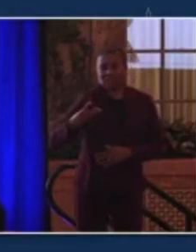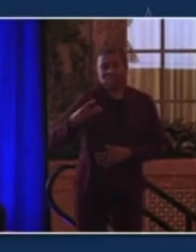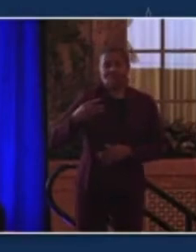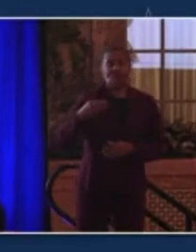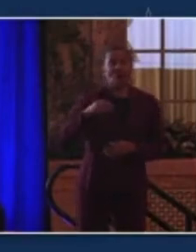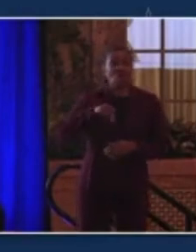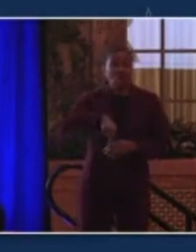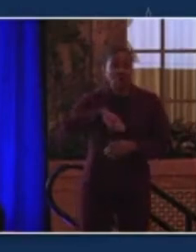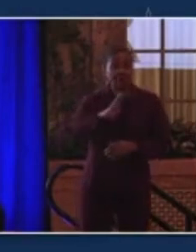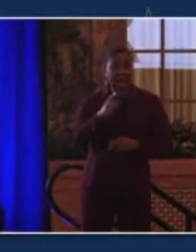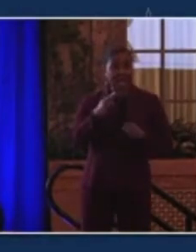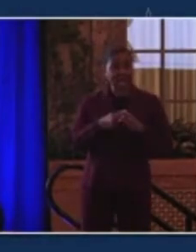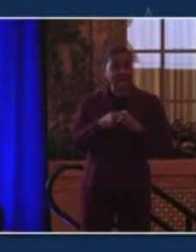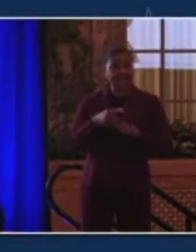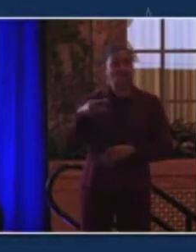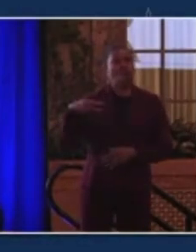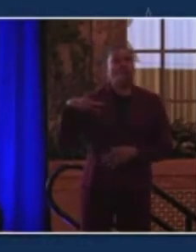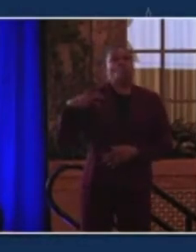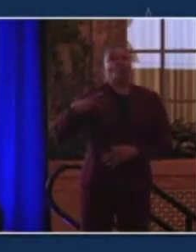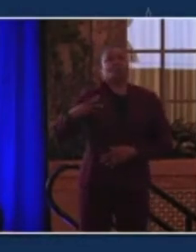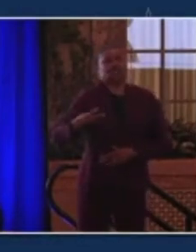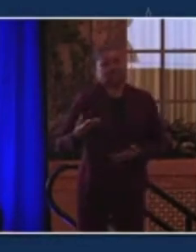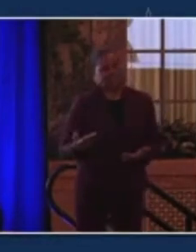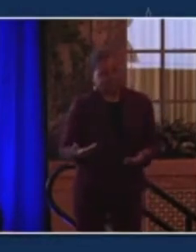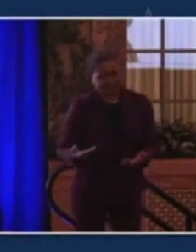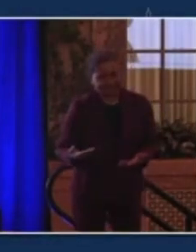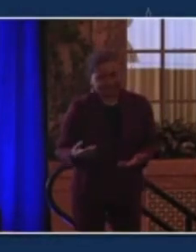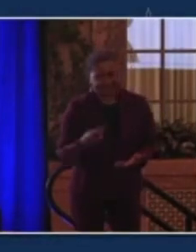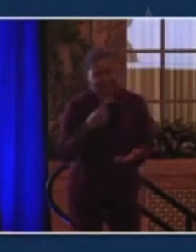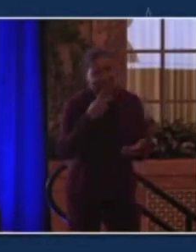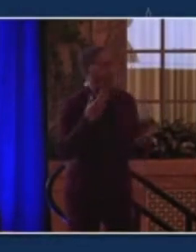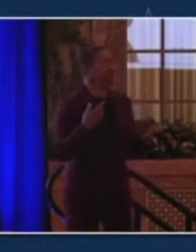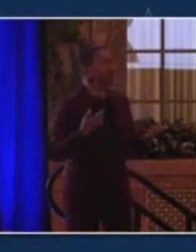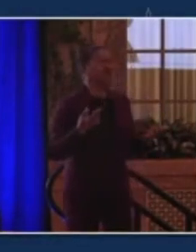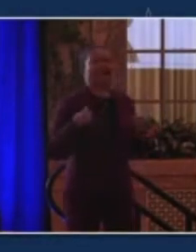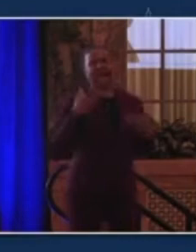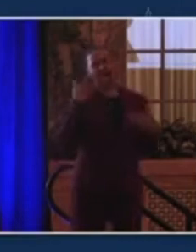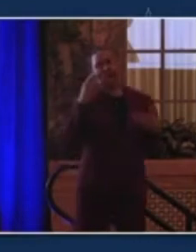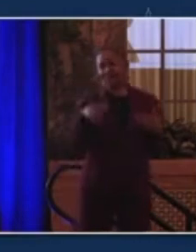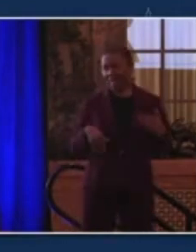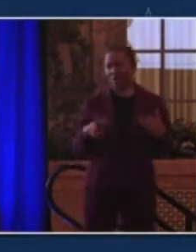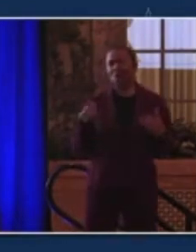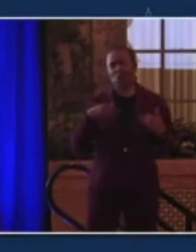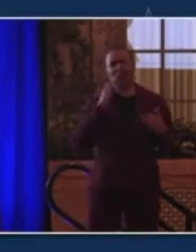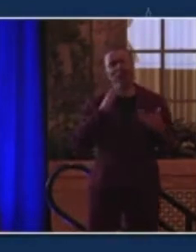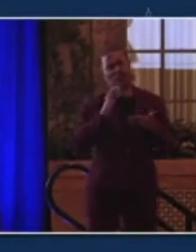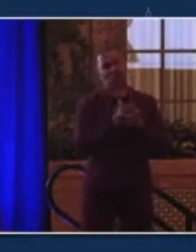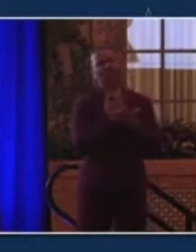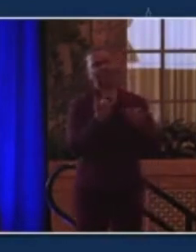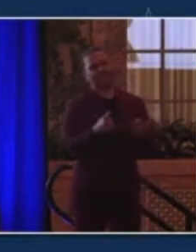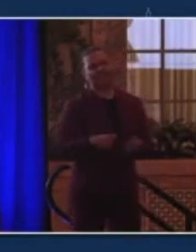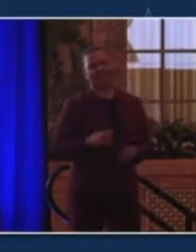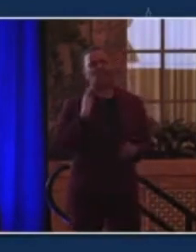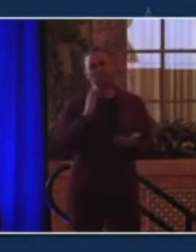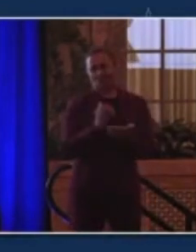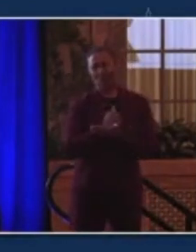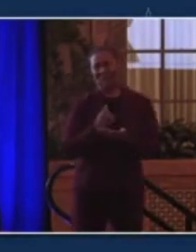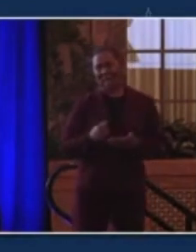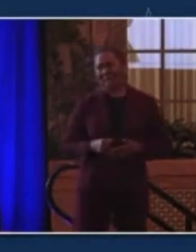named Washington. And so I said, without a doubt, we're going to win today. And